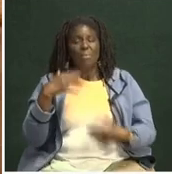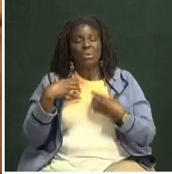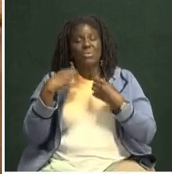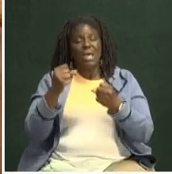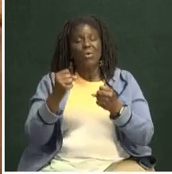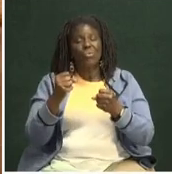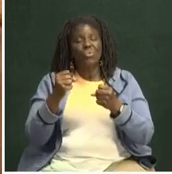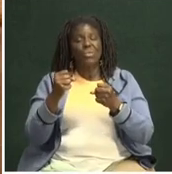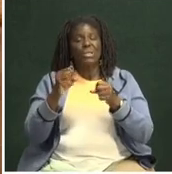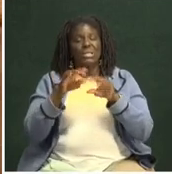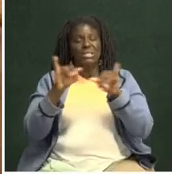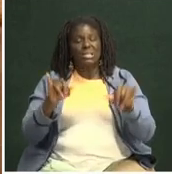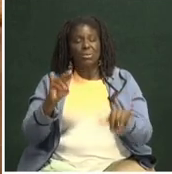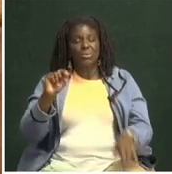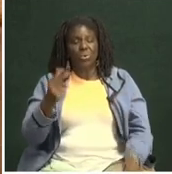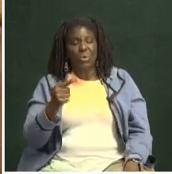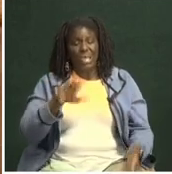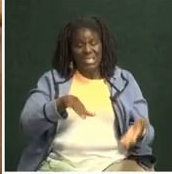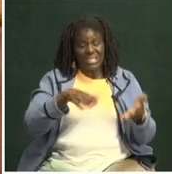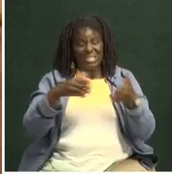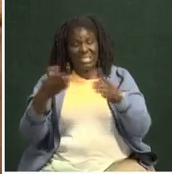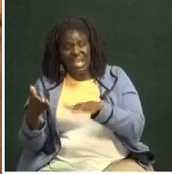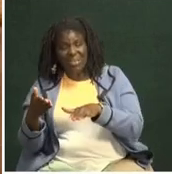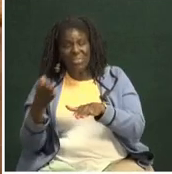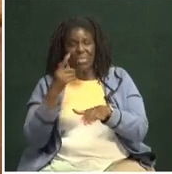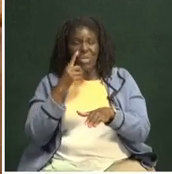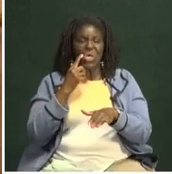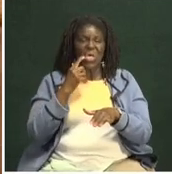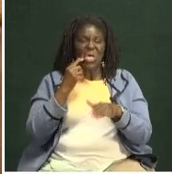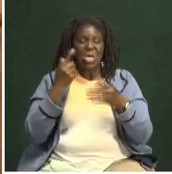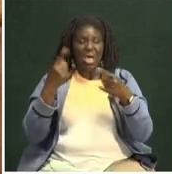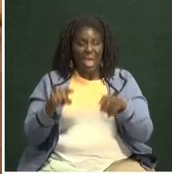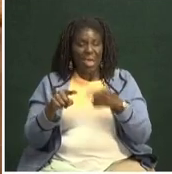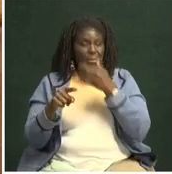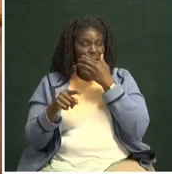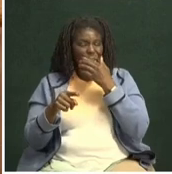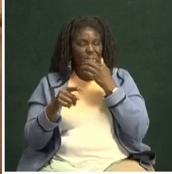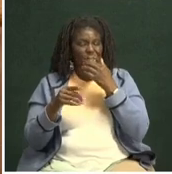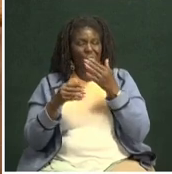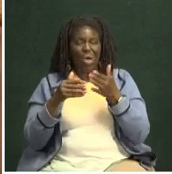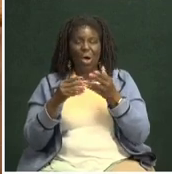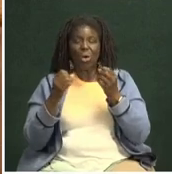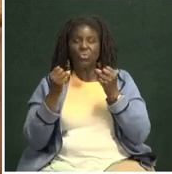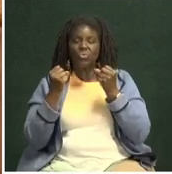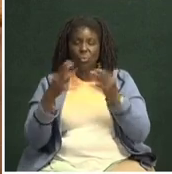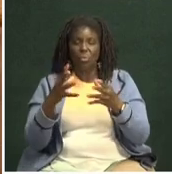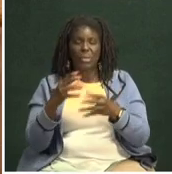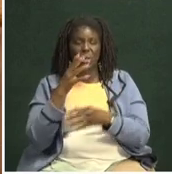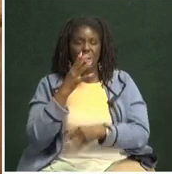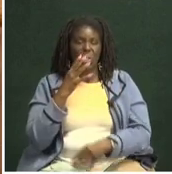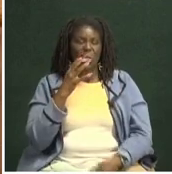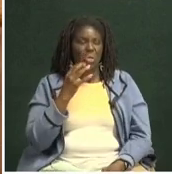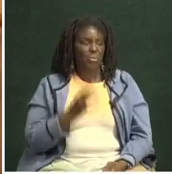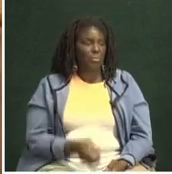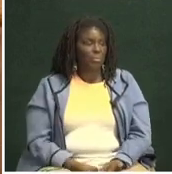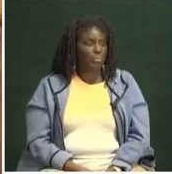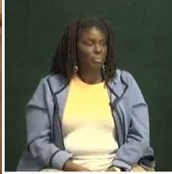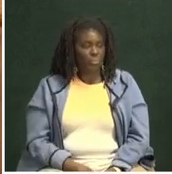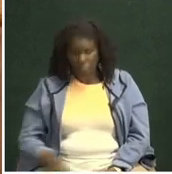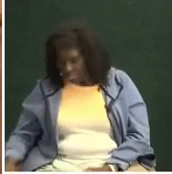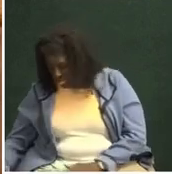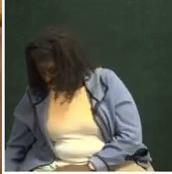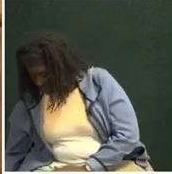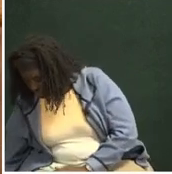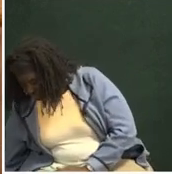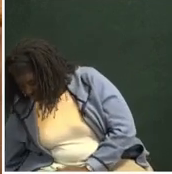sector. Despite its natural wealth, Sierra Leone ranks 182 out of the 189 on the